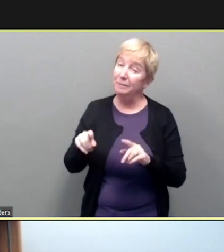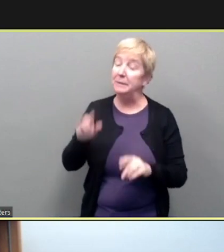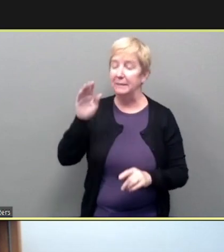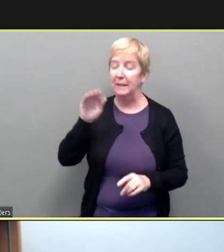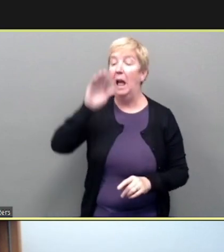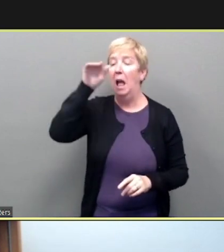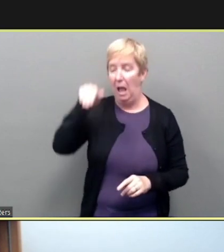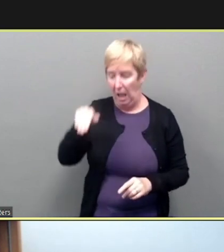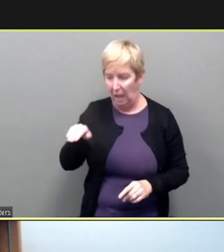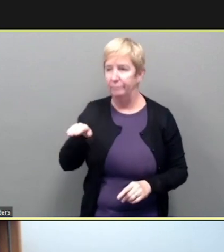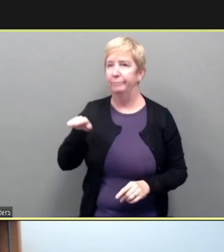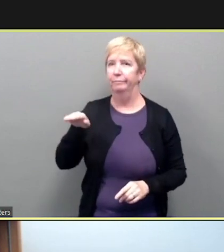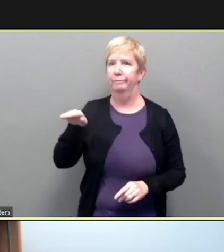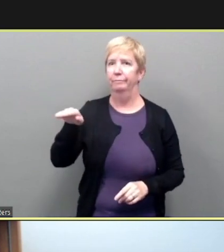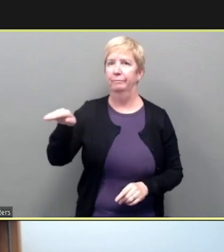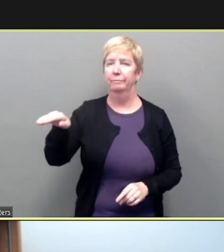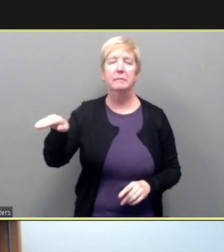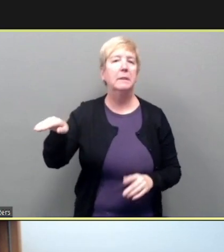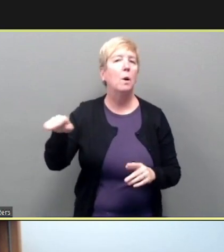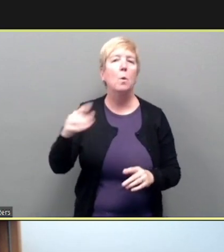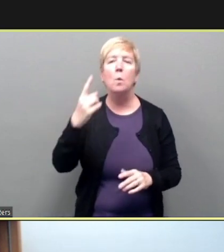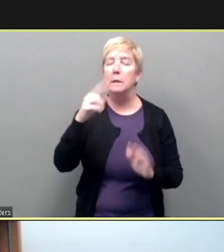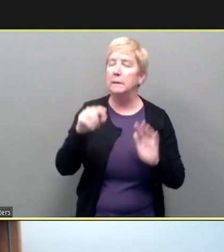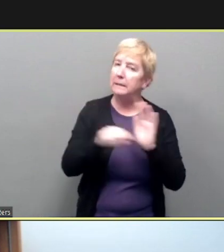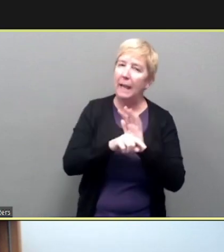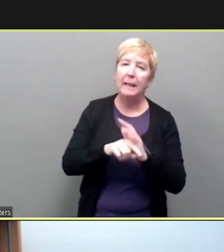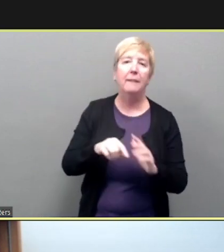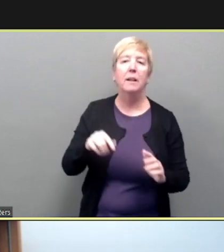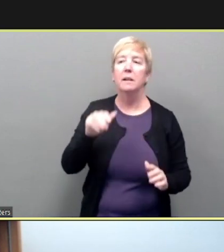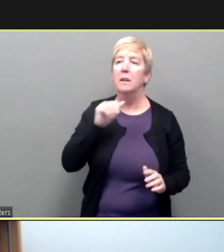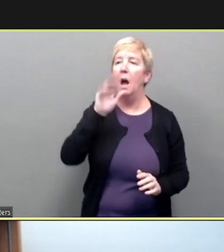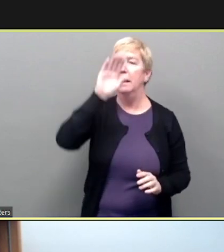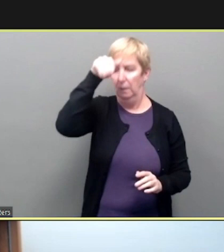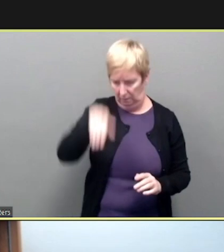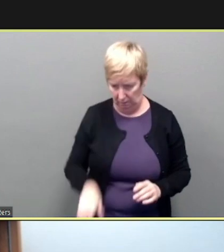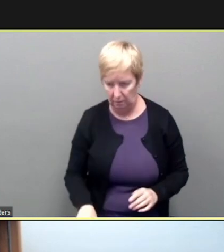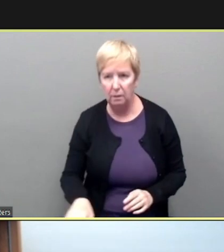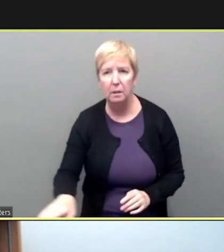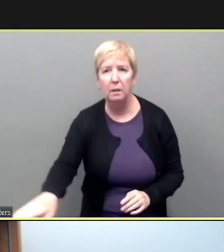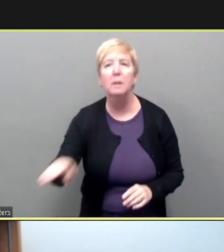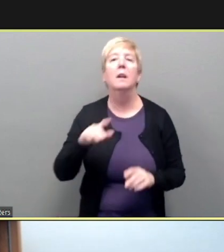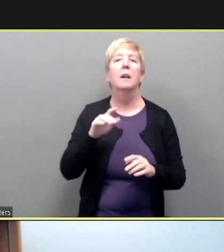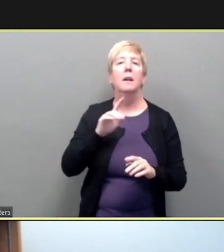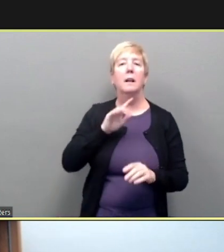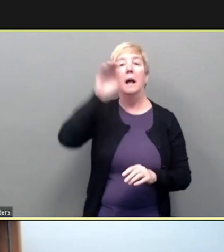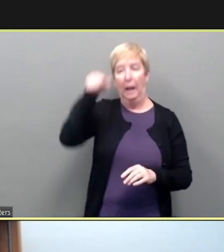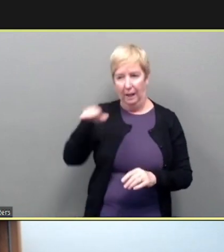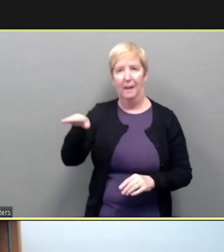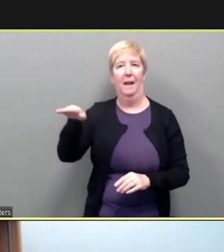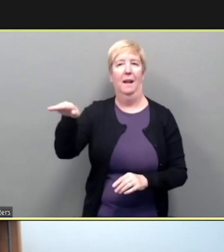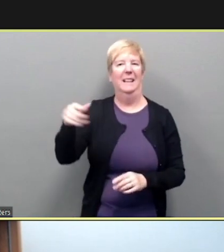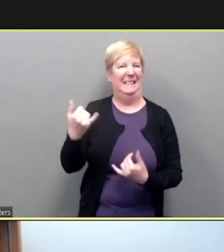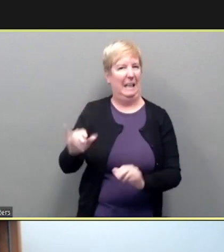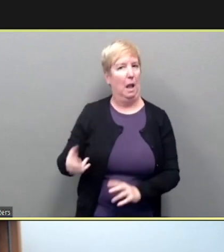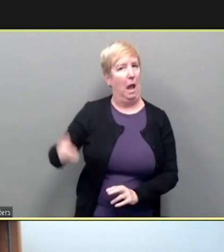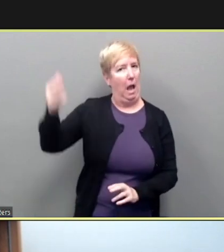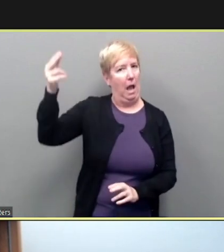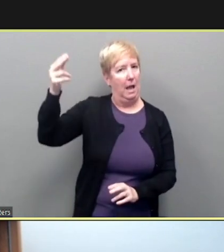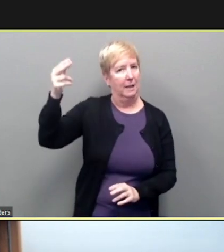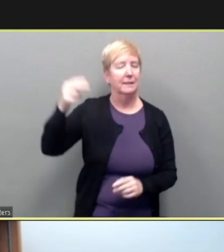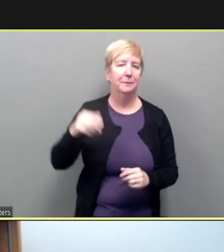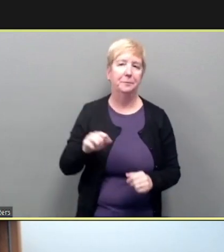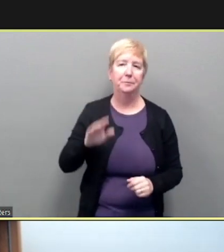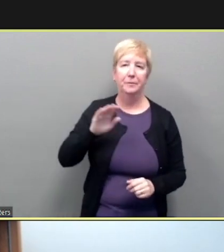plateaued, and this is a rather high plateau as compared to our pre-Delta numbers. If you just follow that